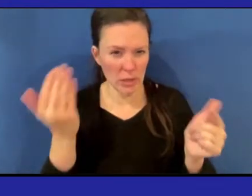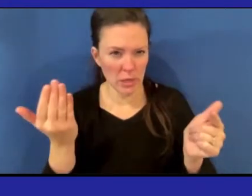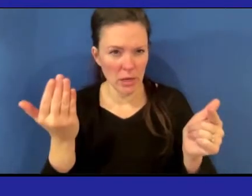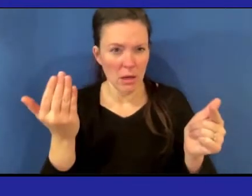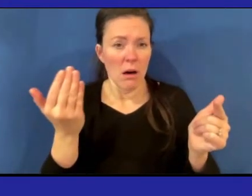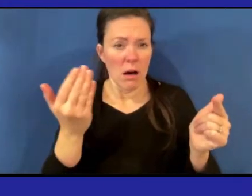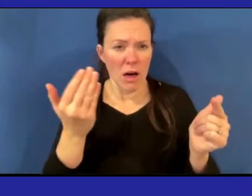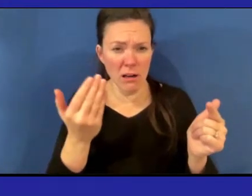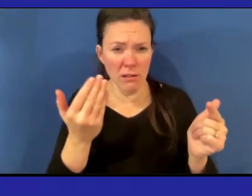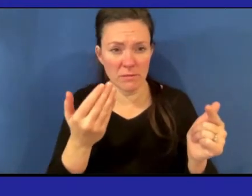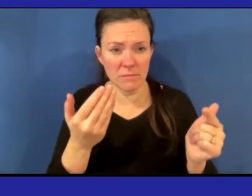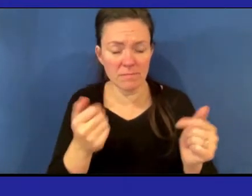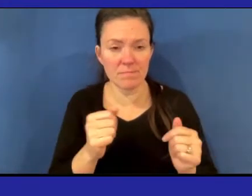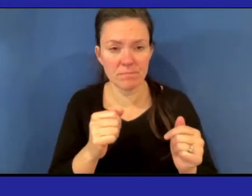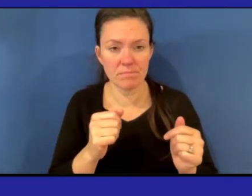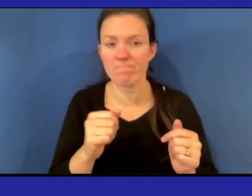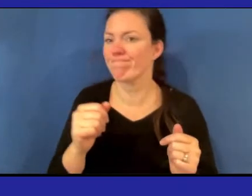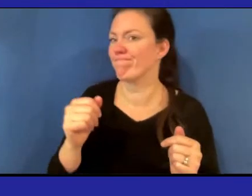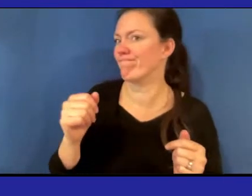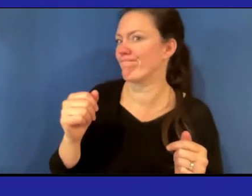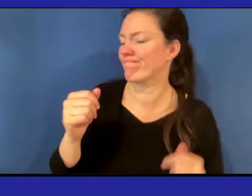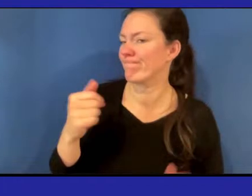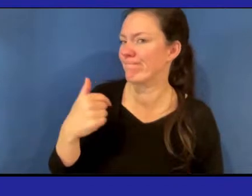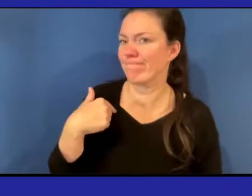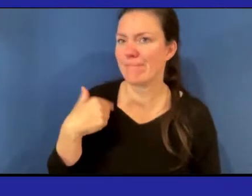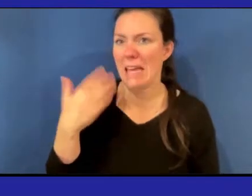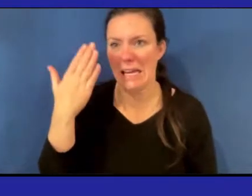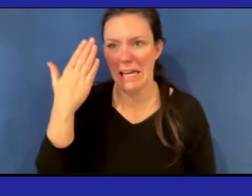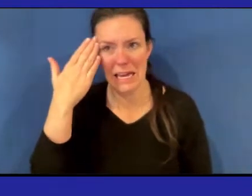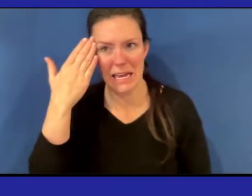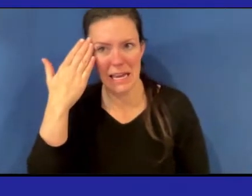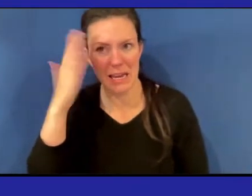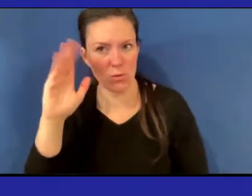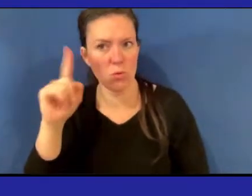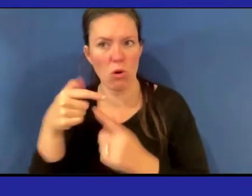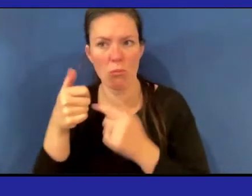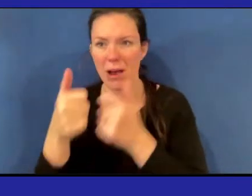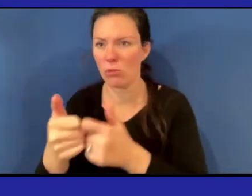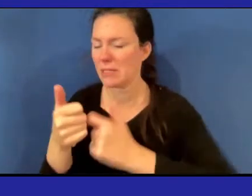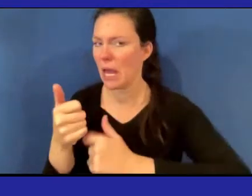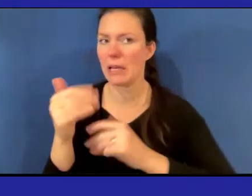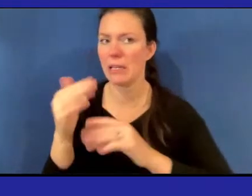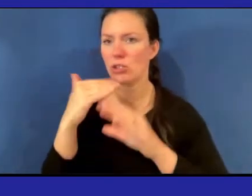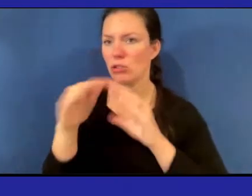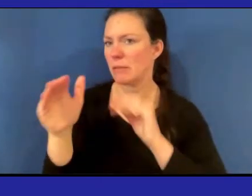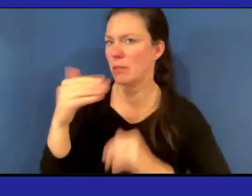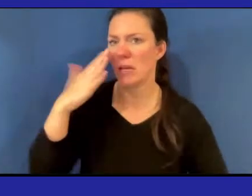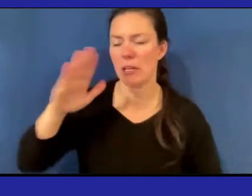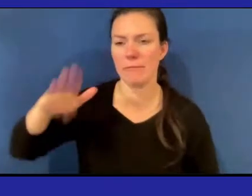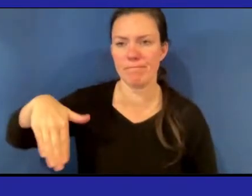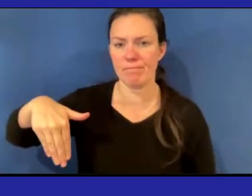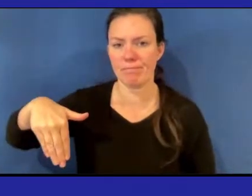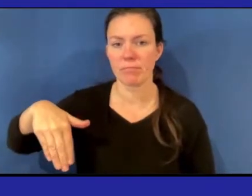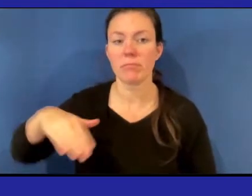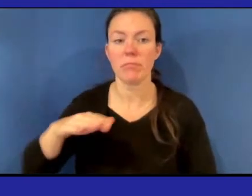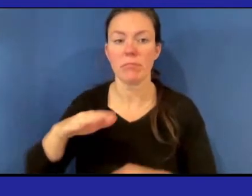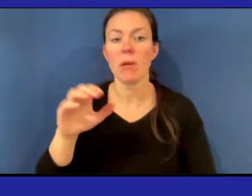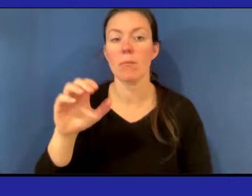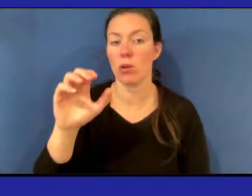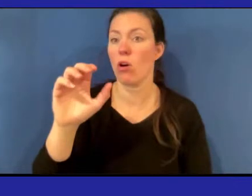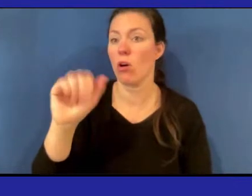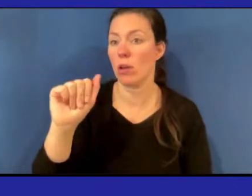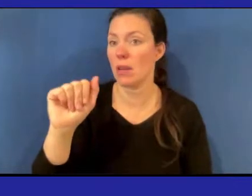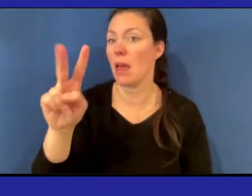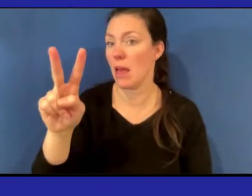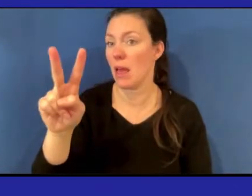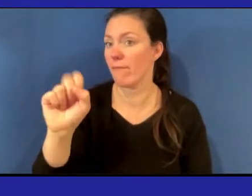also translated? I don't know about the text messaging or emails, but I do know on your AVS, it does come Okay. out in the language that